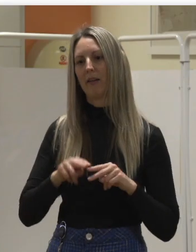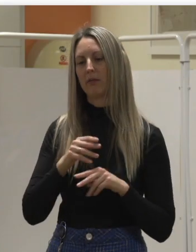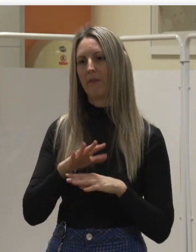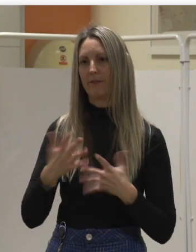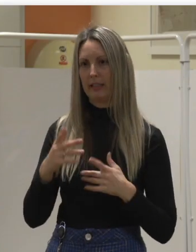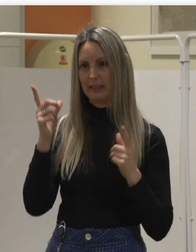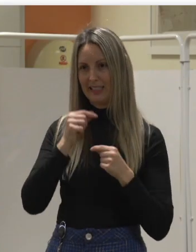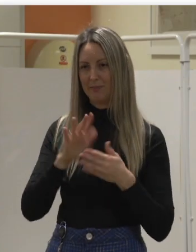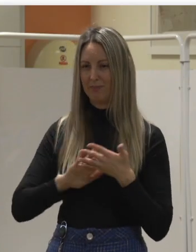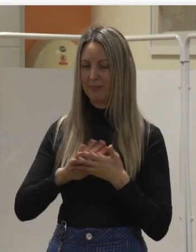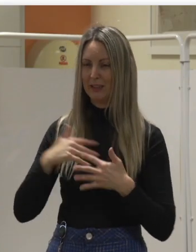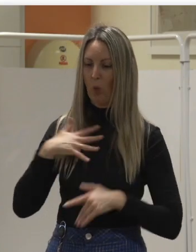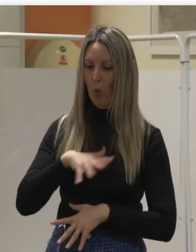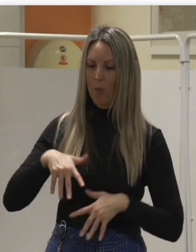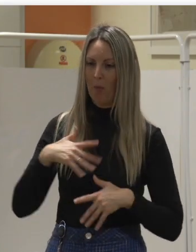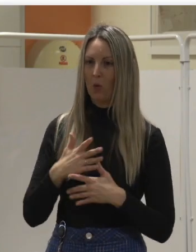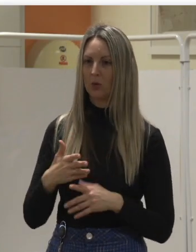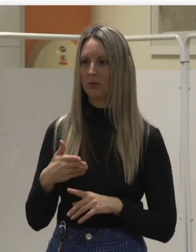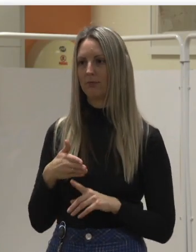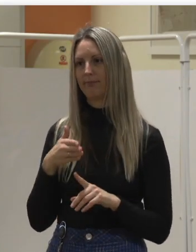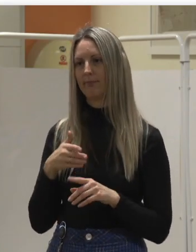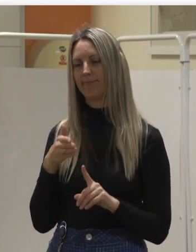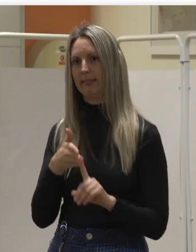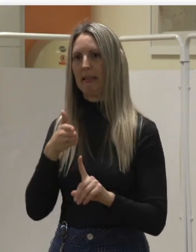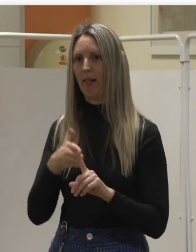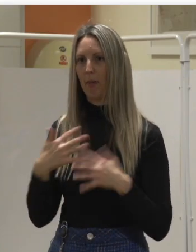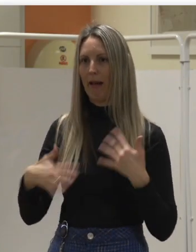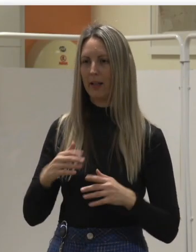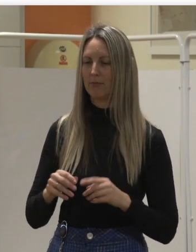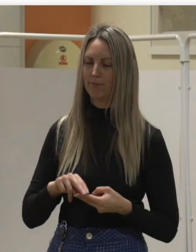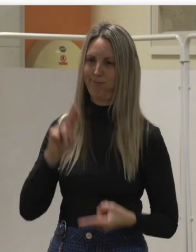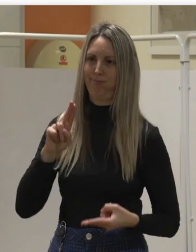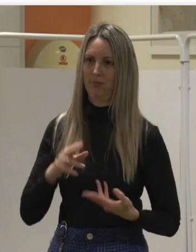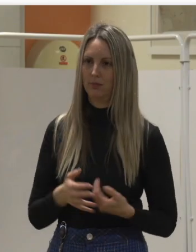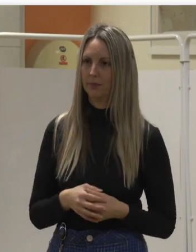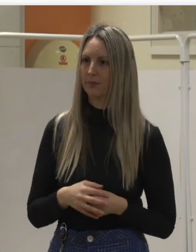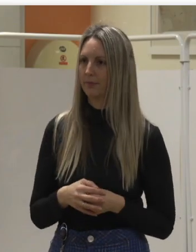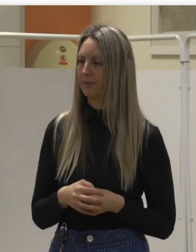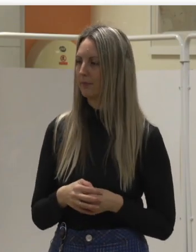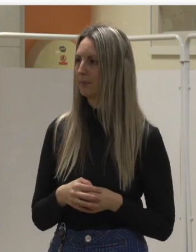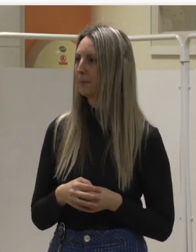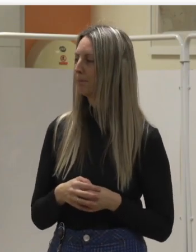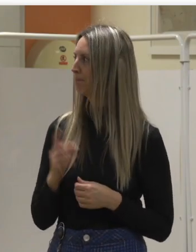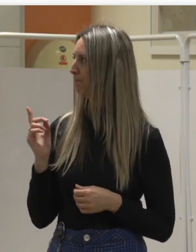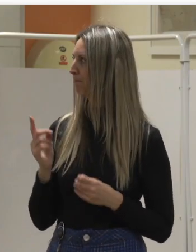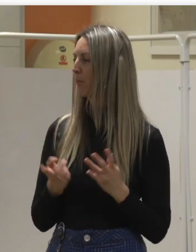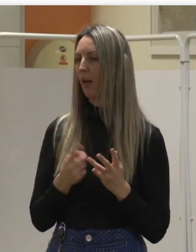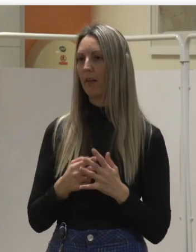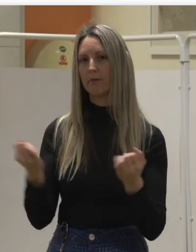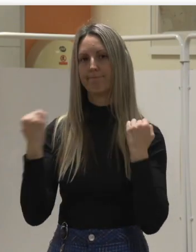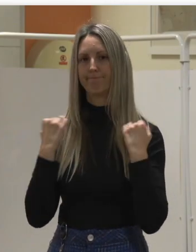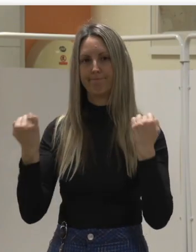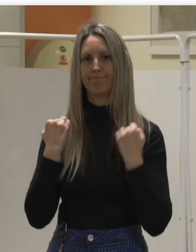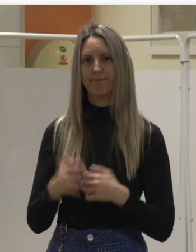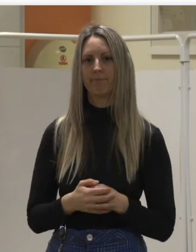and exercise. So what exercise one can do? Can somebody go and join a gym and do weight training and